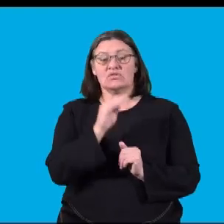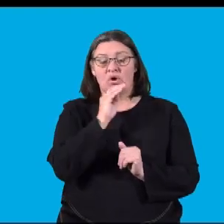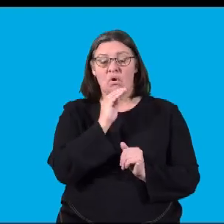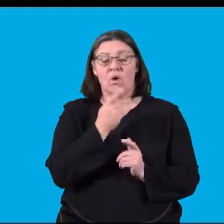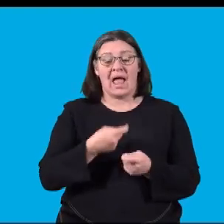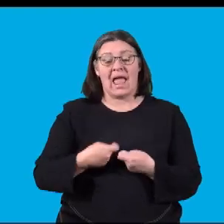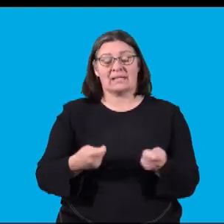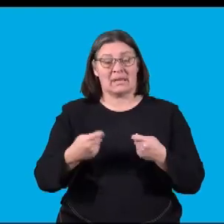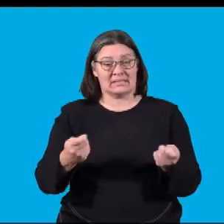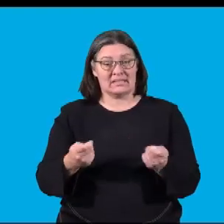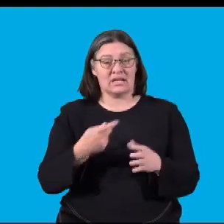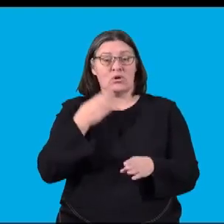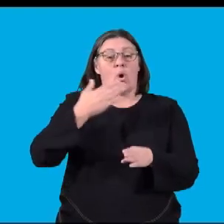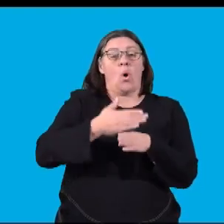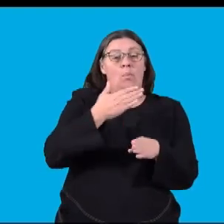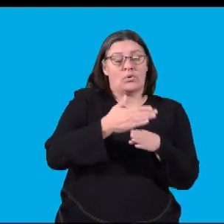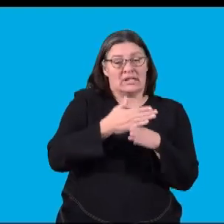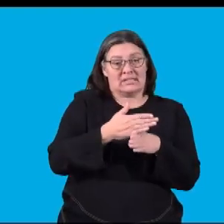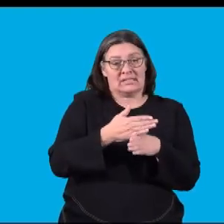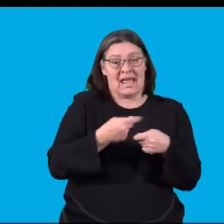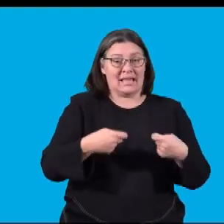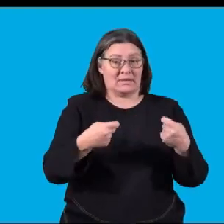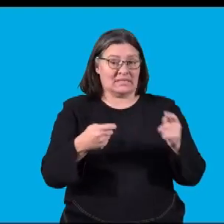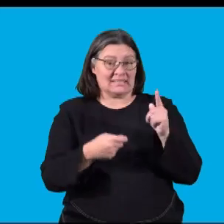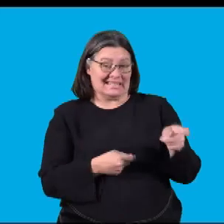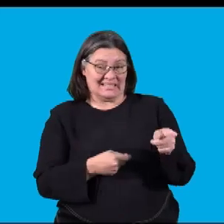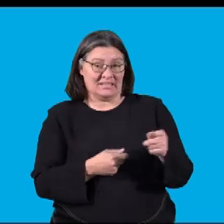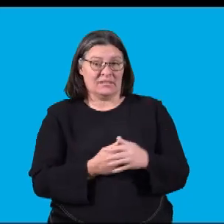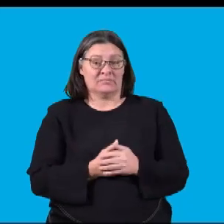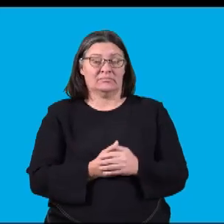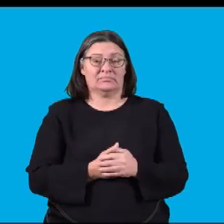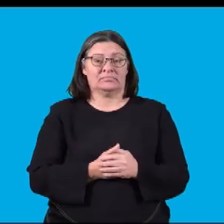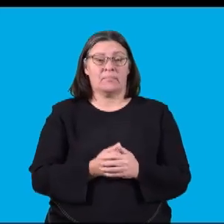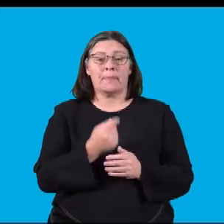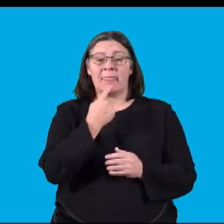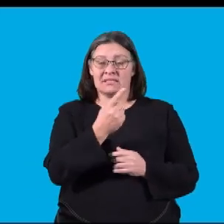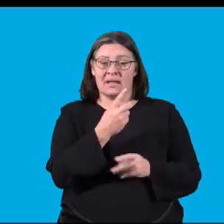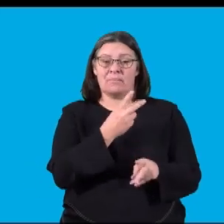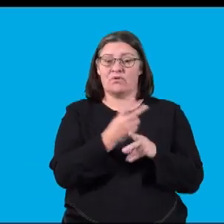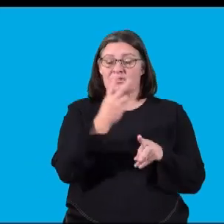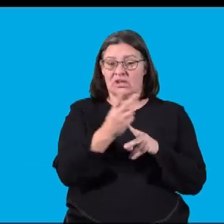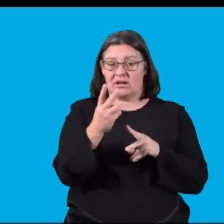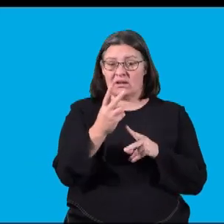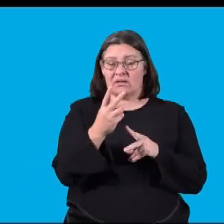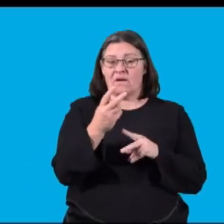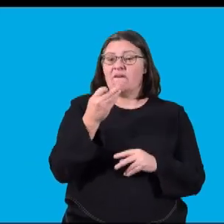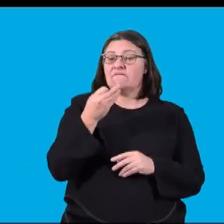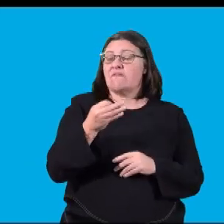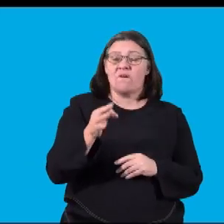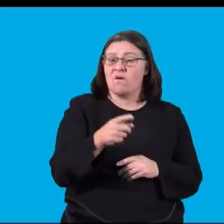expense, so I'm going to go to my operating expenses. Then I'm going to say provision